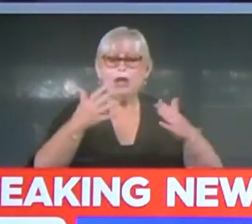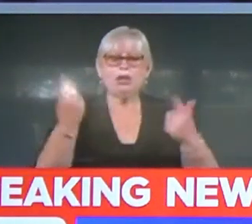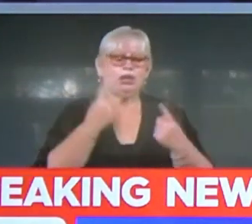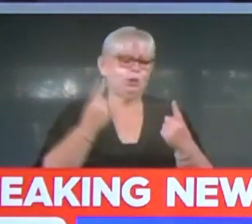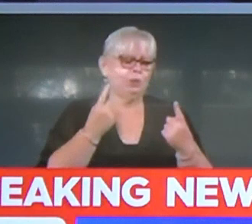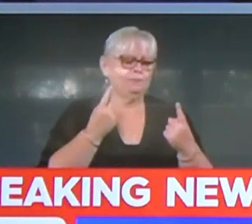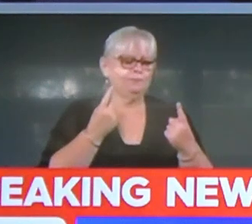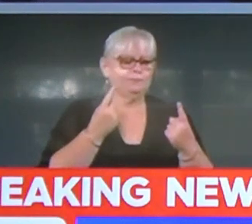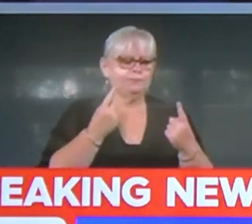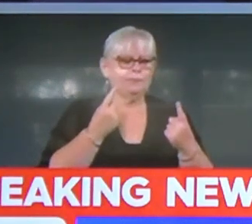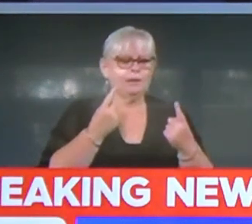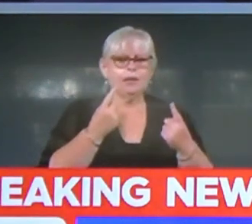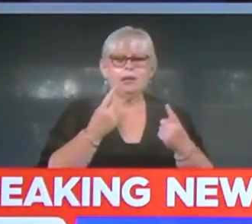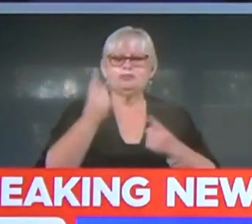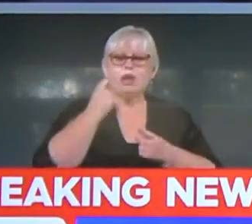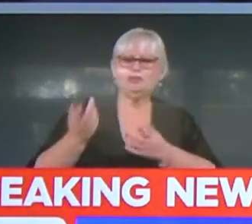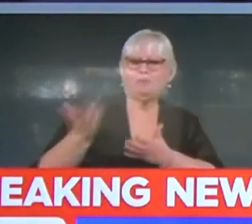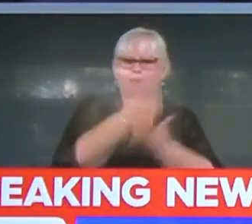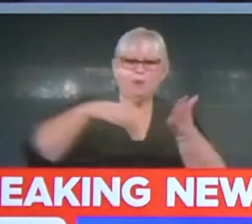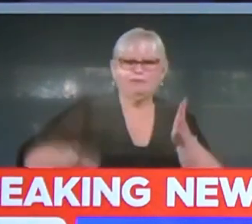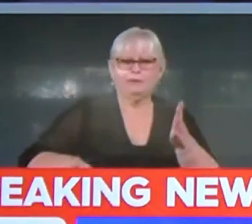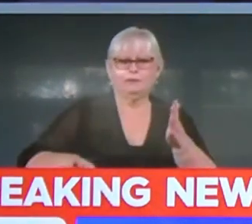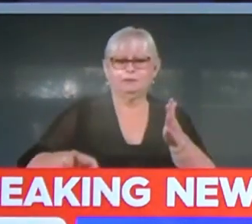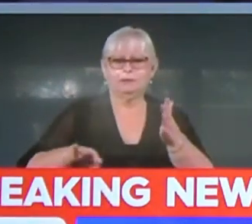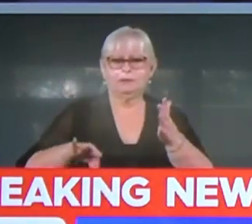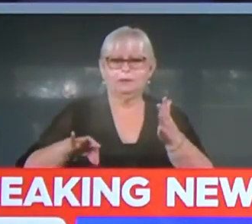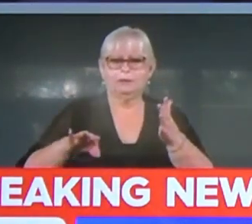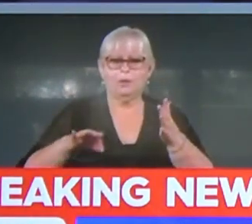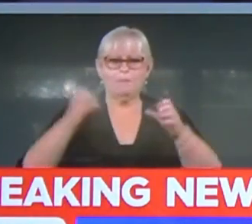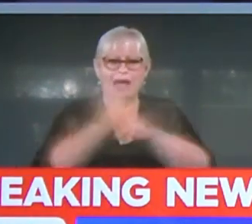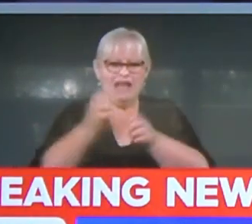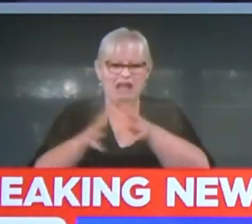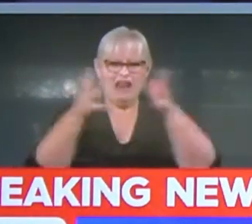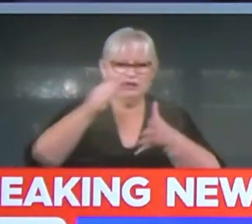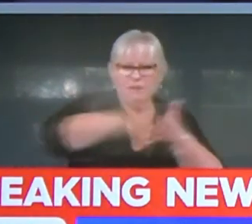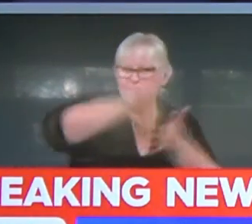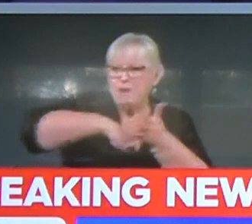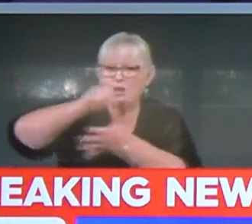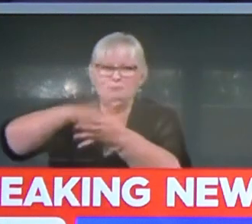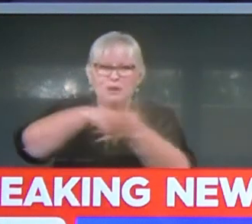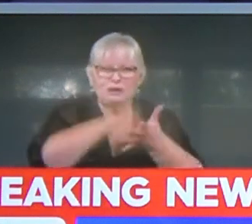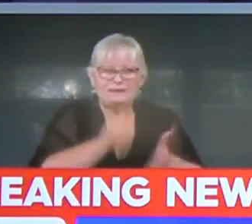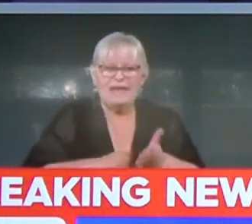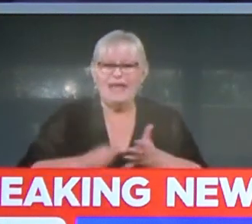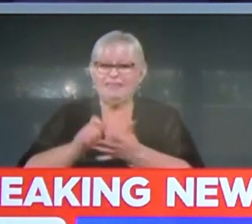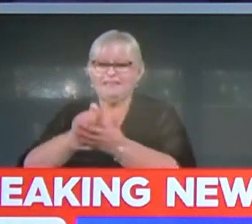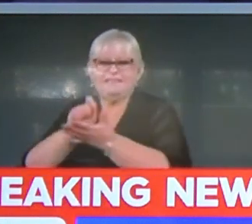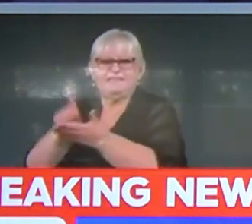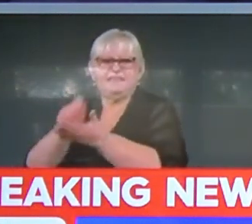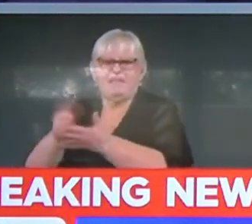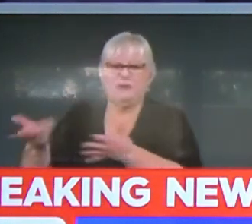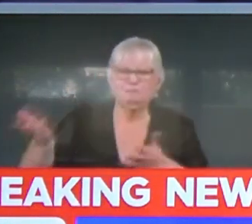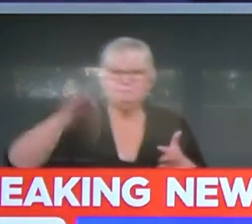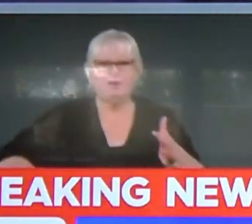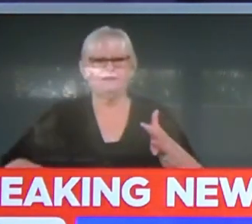in profiteering by bringing together and making large purposes of various supplies in Australia